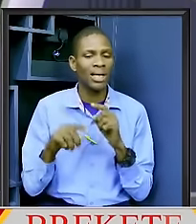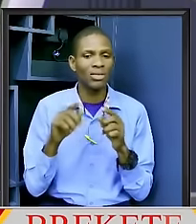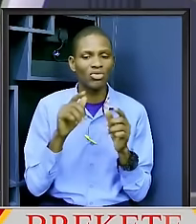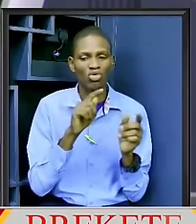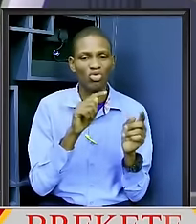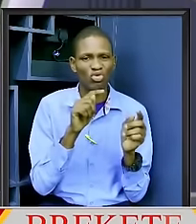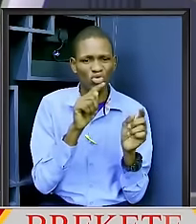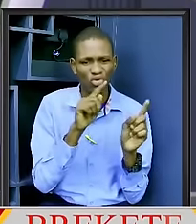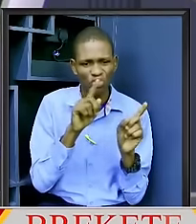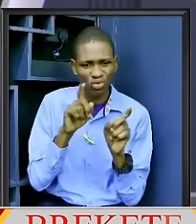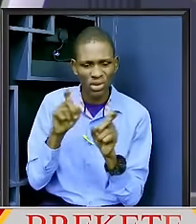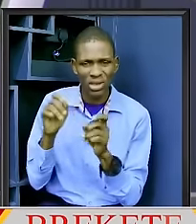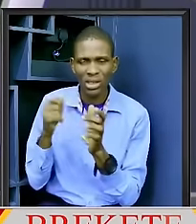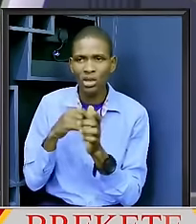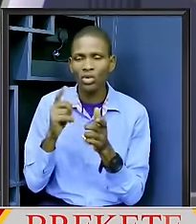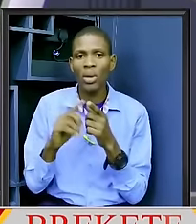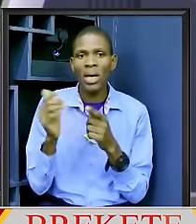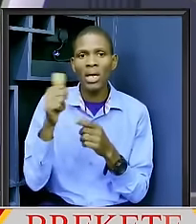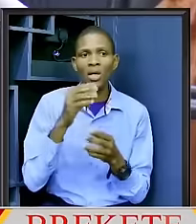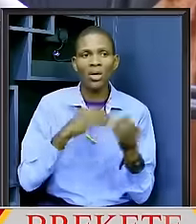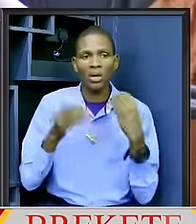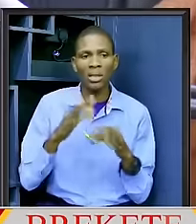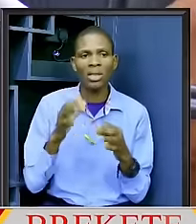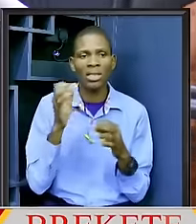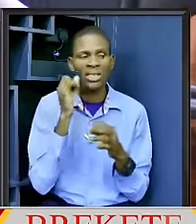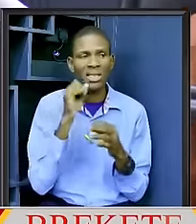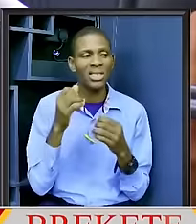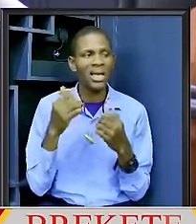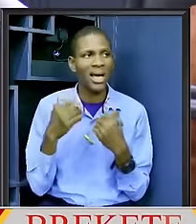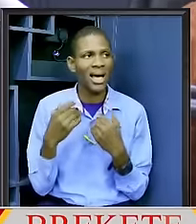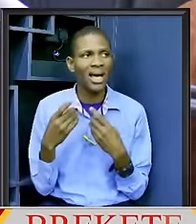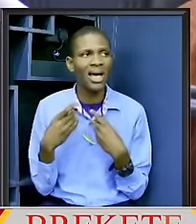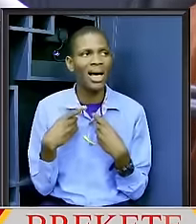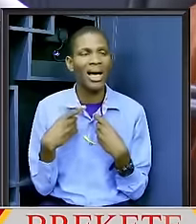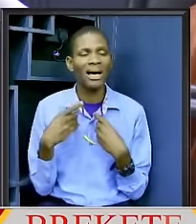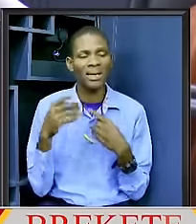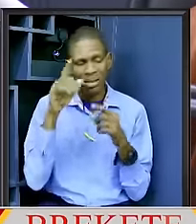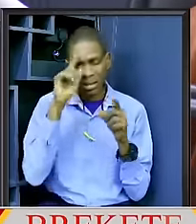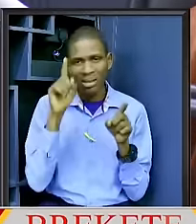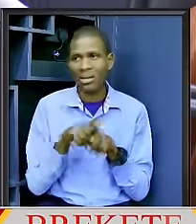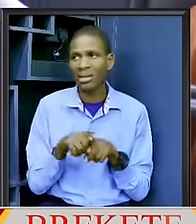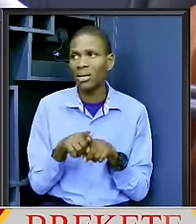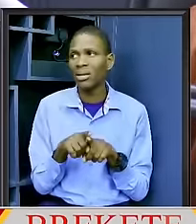trace it to any customer. She has agreed. And God, talk to me.